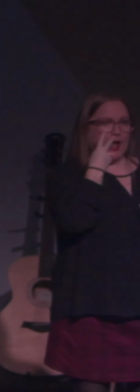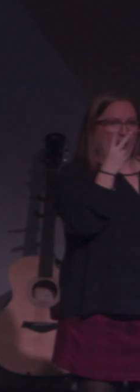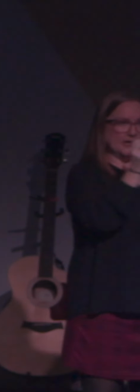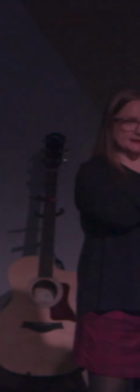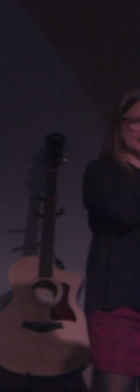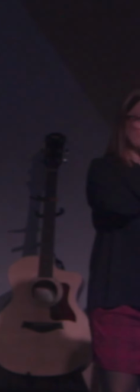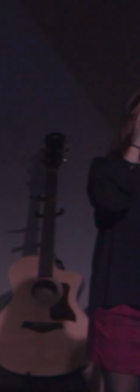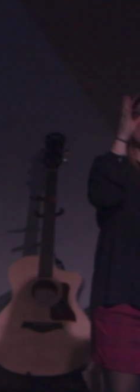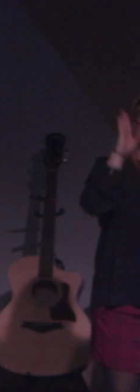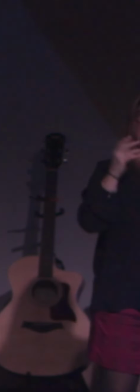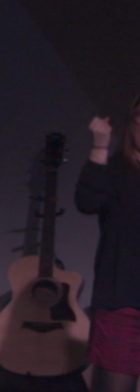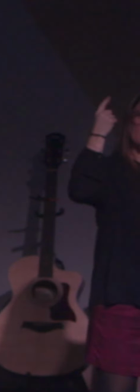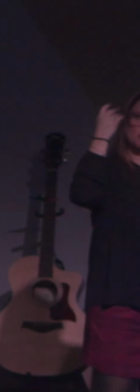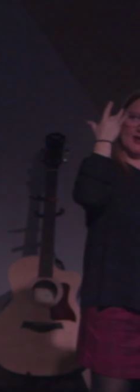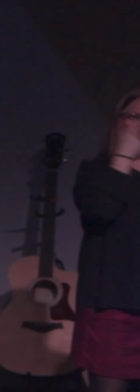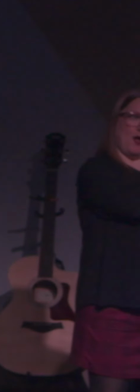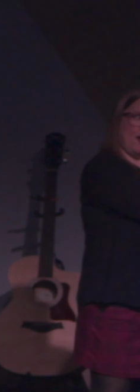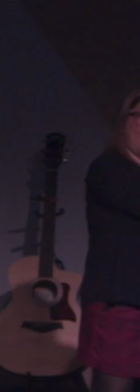why you did this, God.